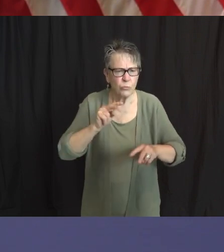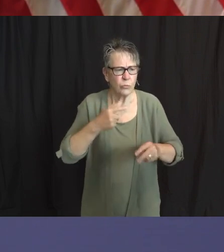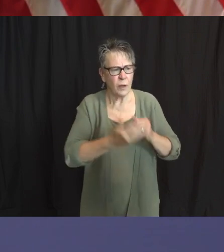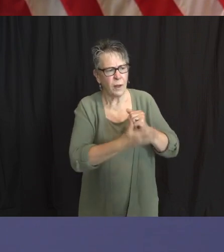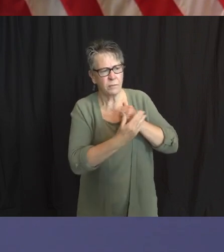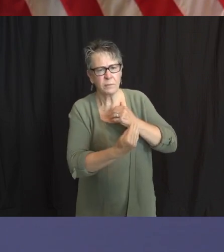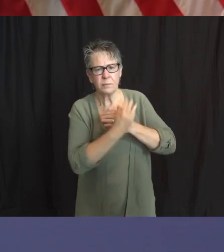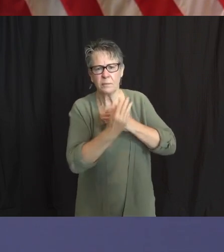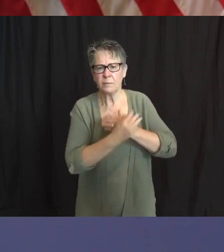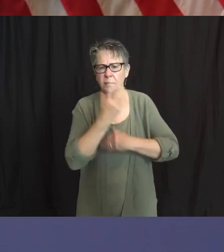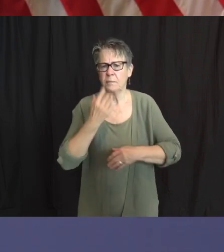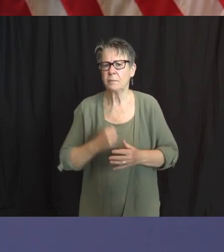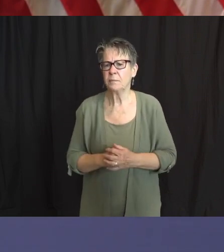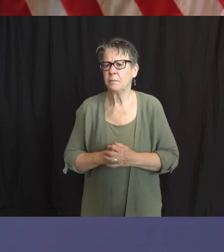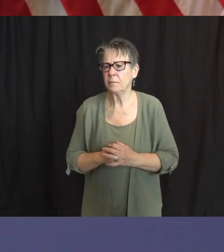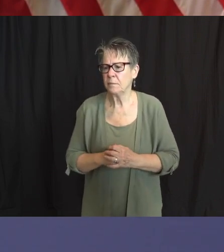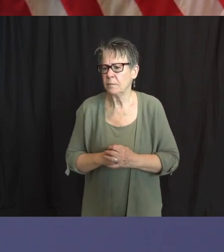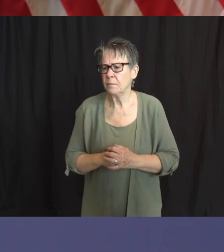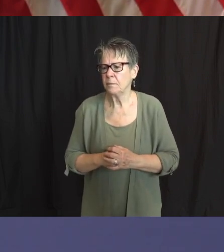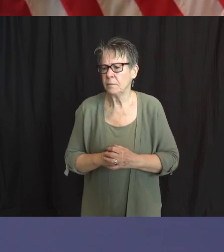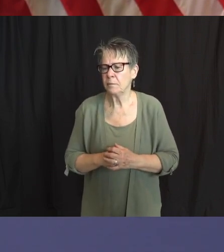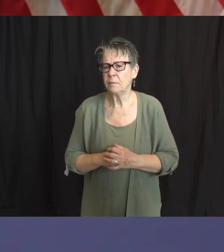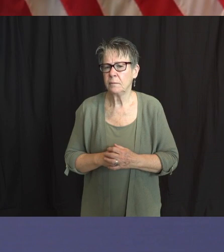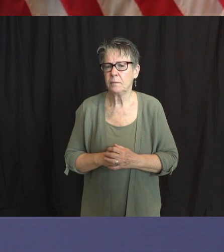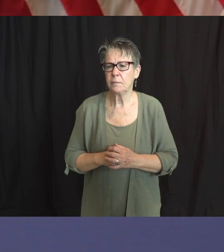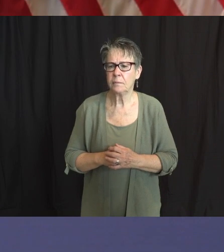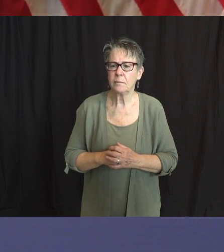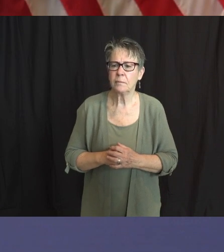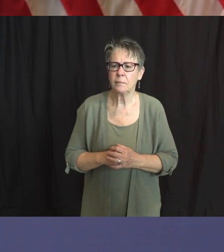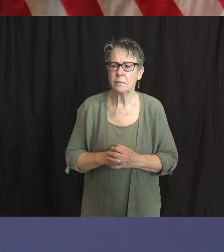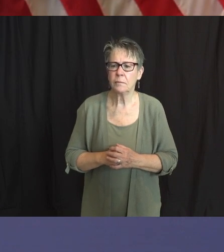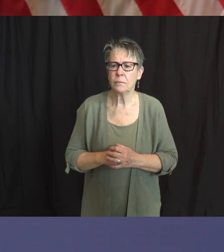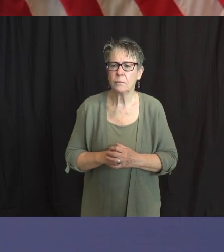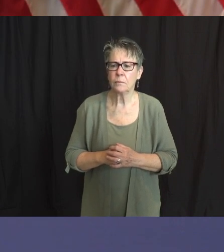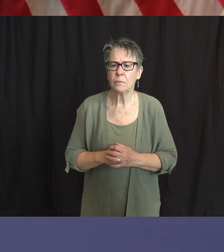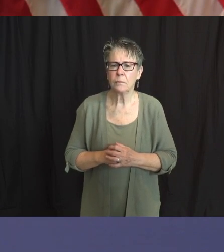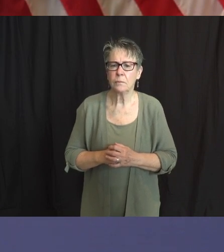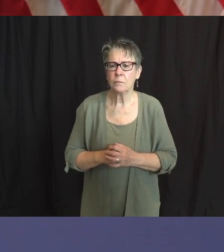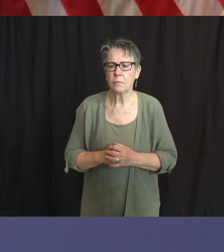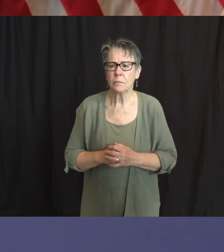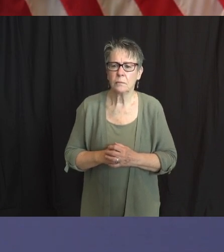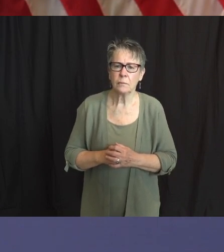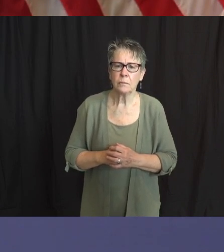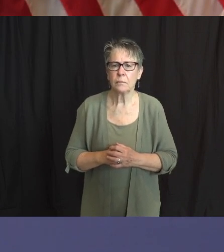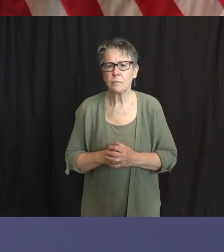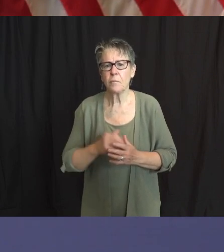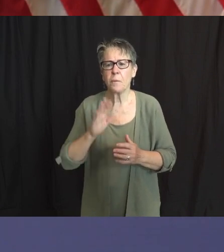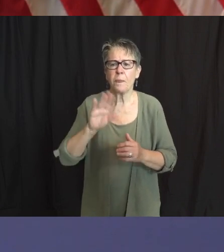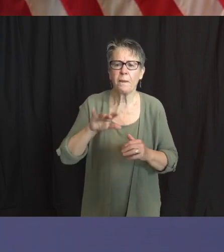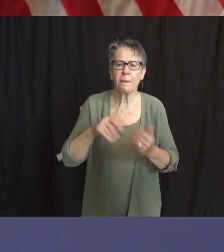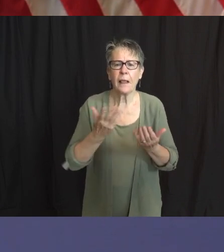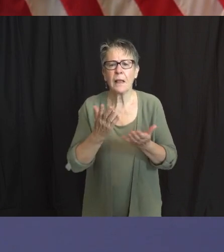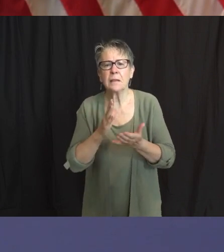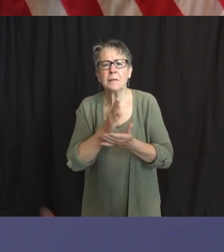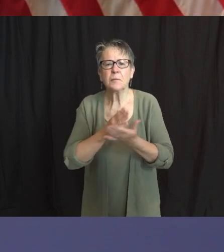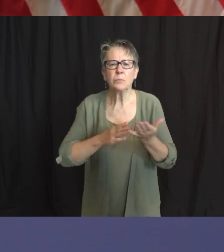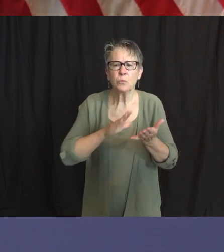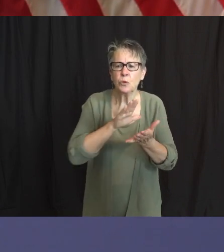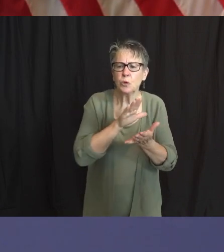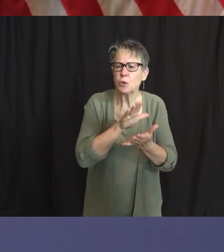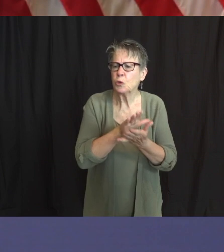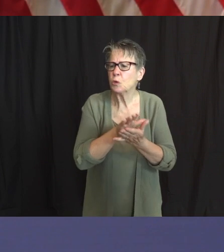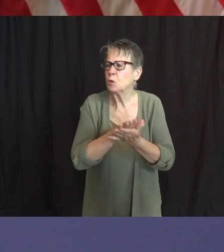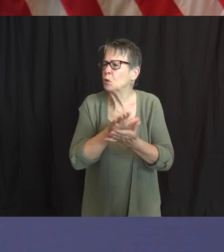Good afternoon. I know some school districts are holding on to hope that they might be able to have a traditional in-person commencement ceremony